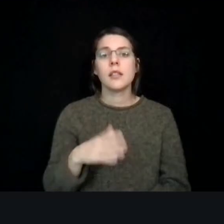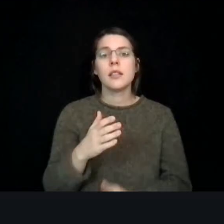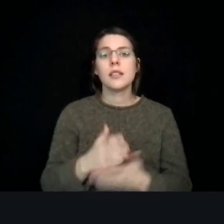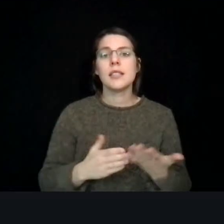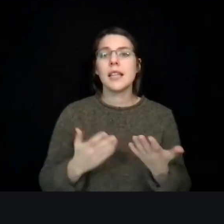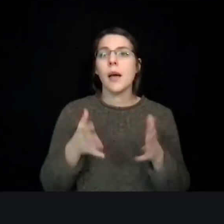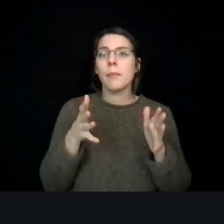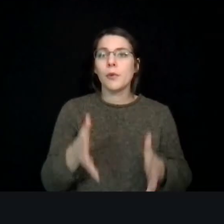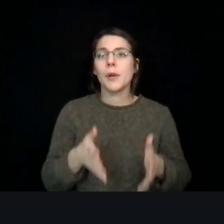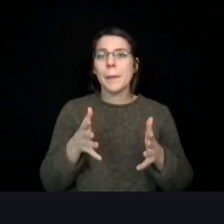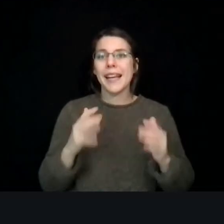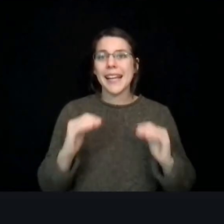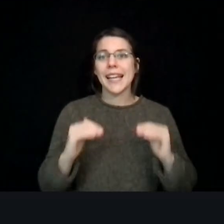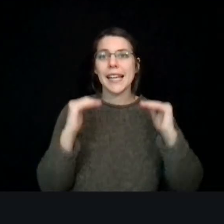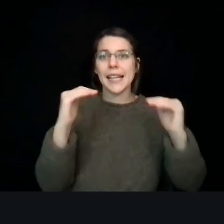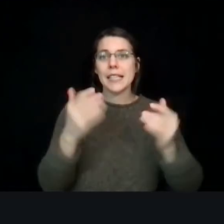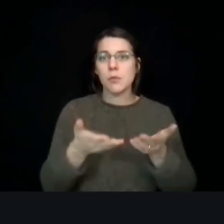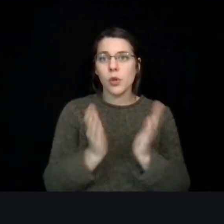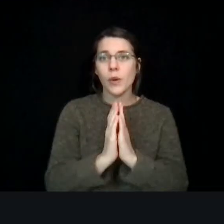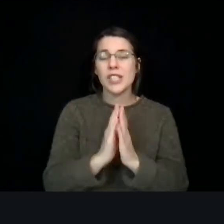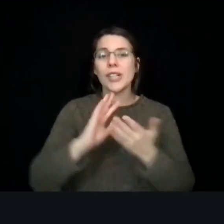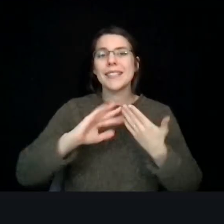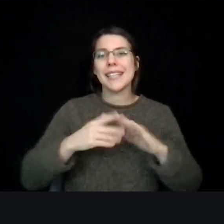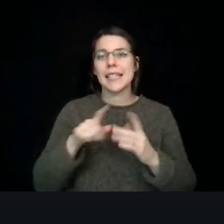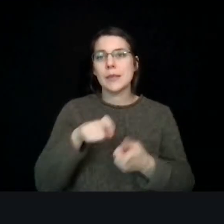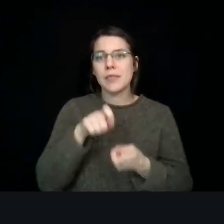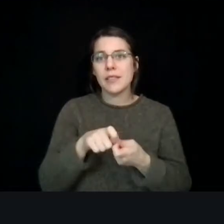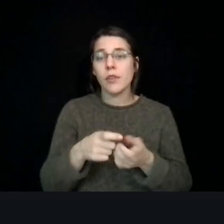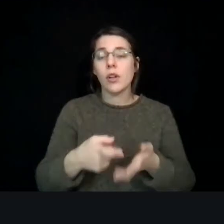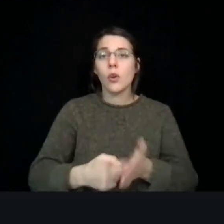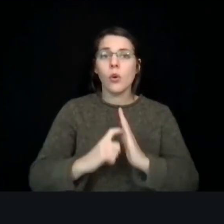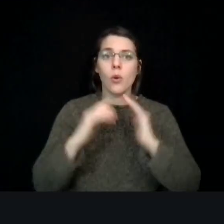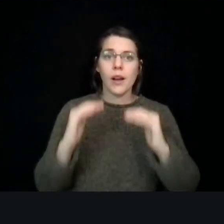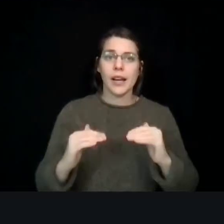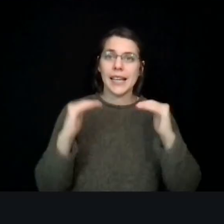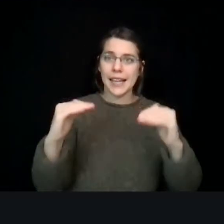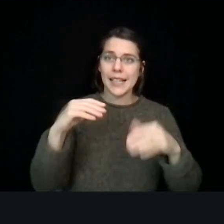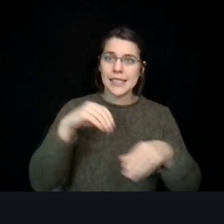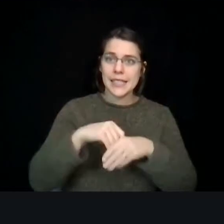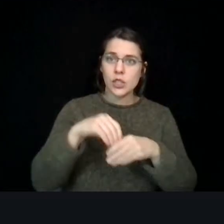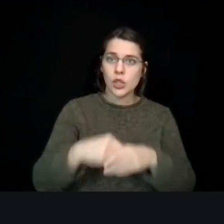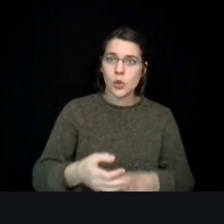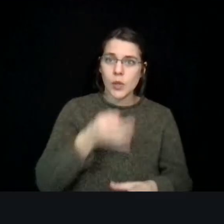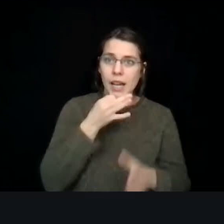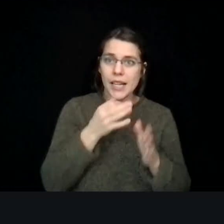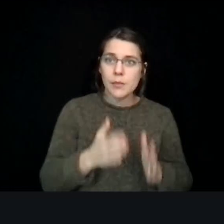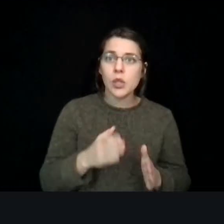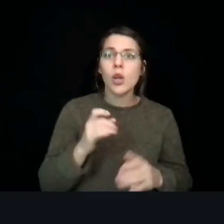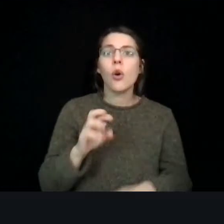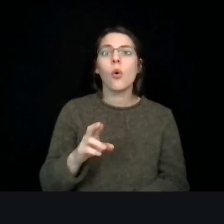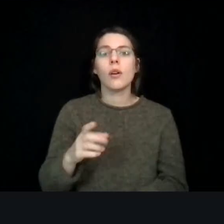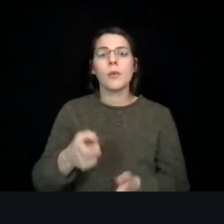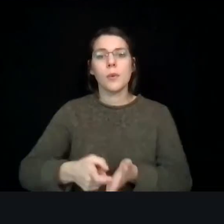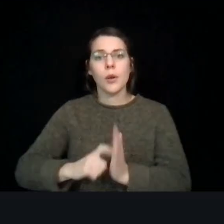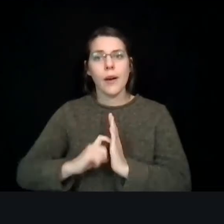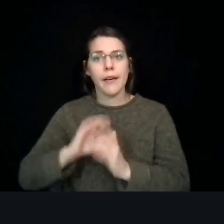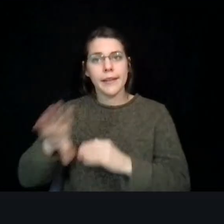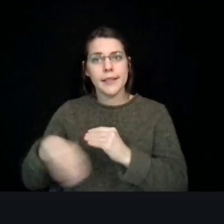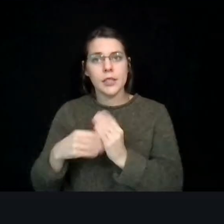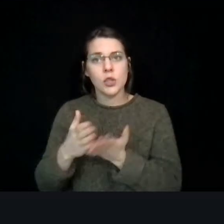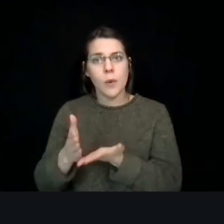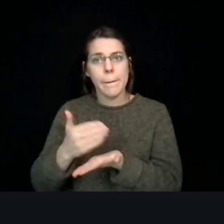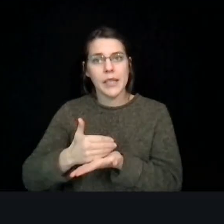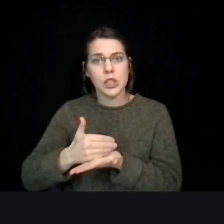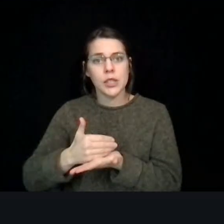are city-specific and either require us to have enhanced internal expertise or would require additional budget